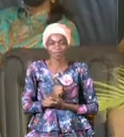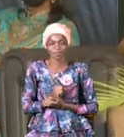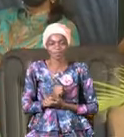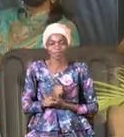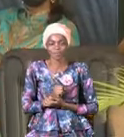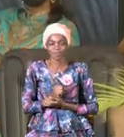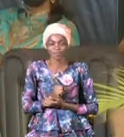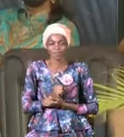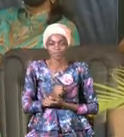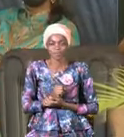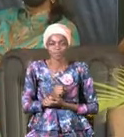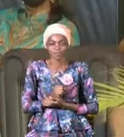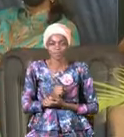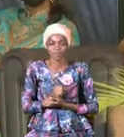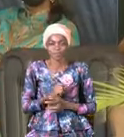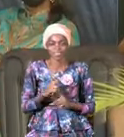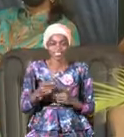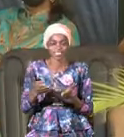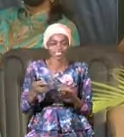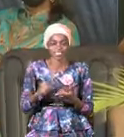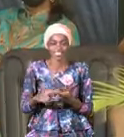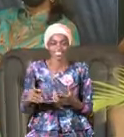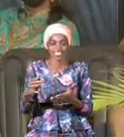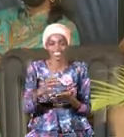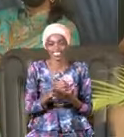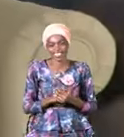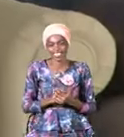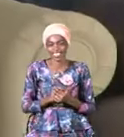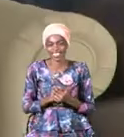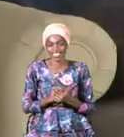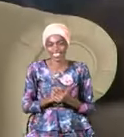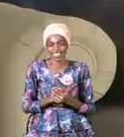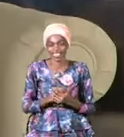you know that is going to be whatever and so on, where do you run to?